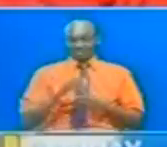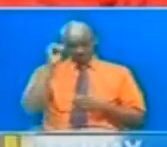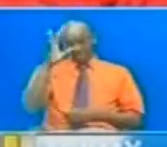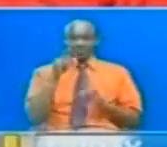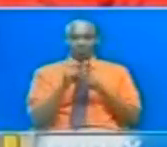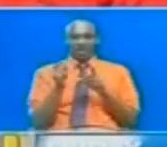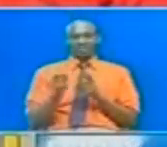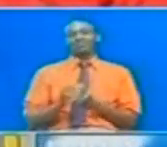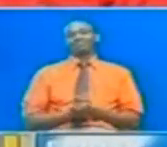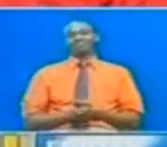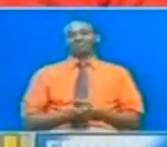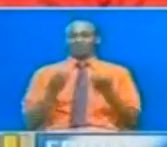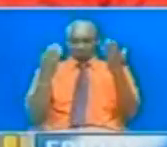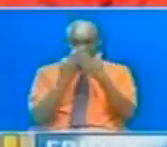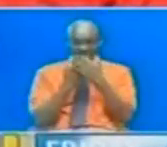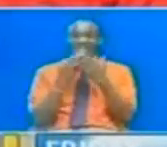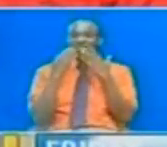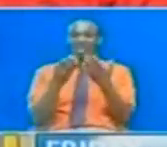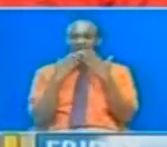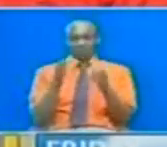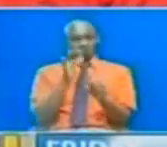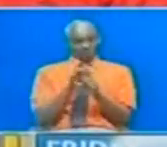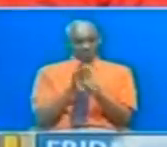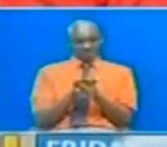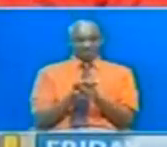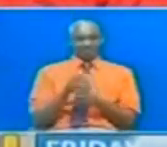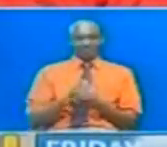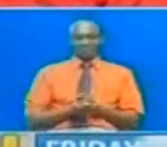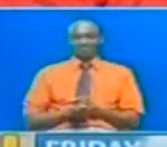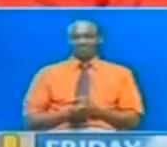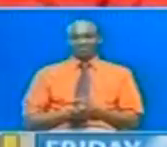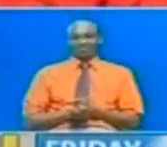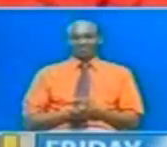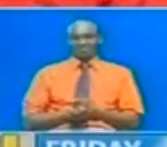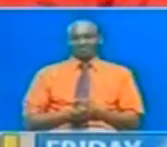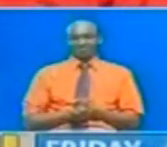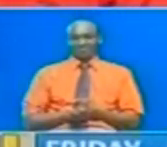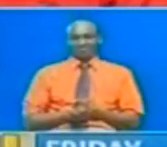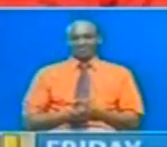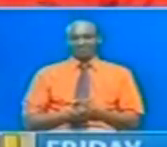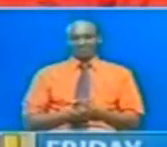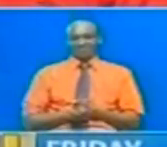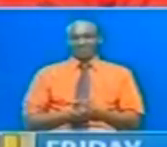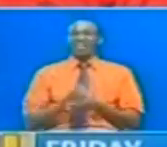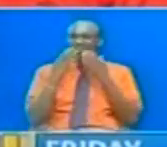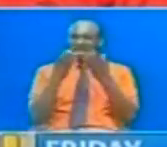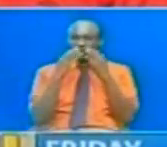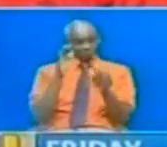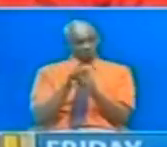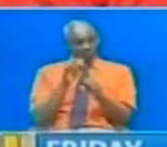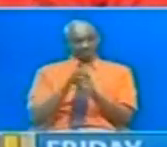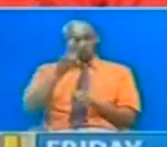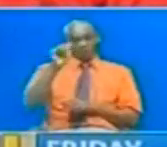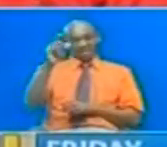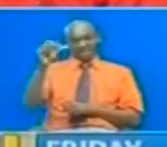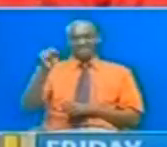surprise word for tonight. All right, Willis, thank you for that. It's a parachute, not parachute. All right. Thank yes. you very much, Willis. Always